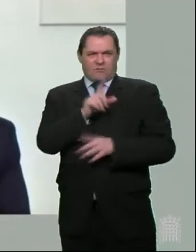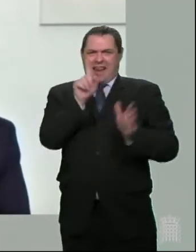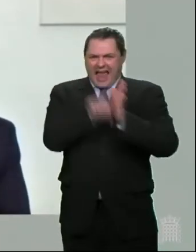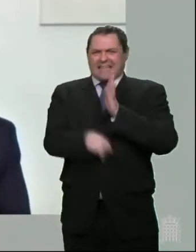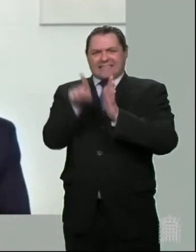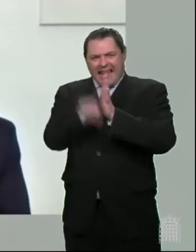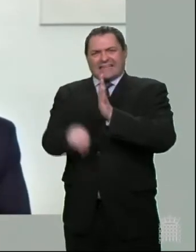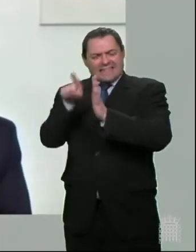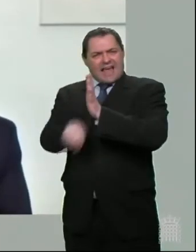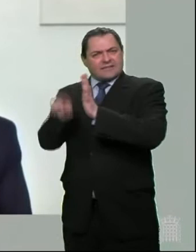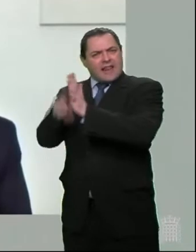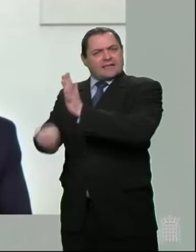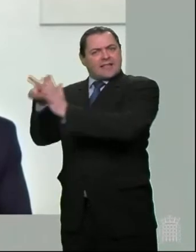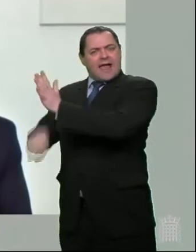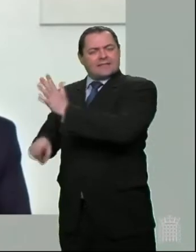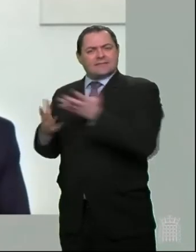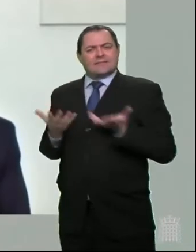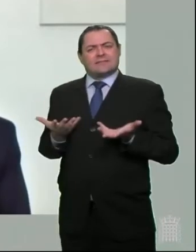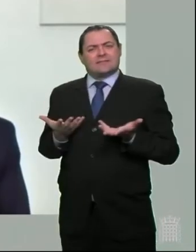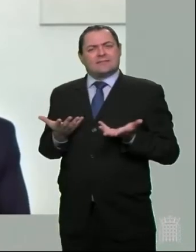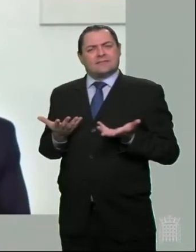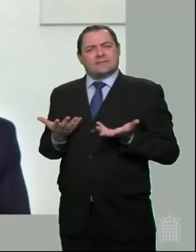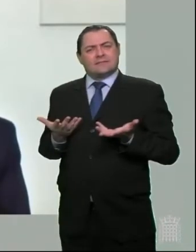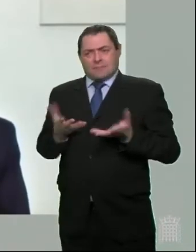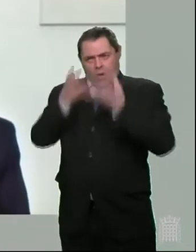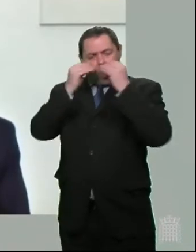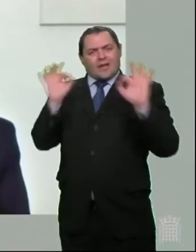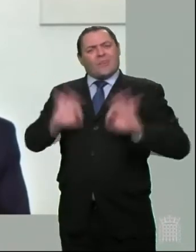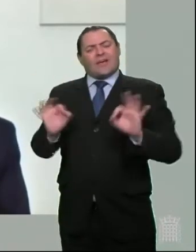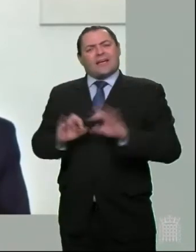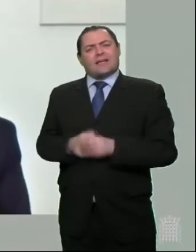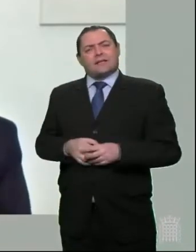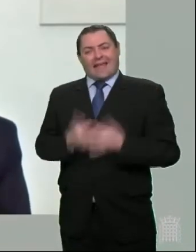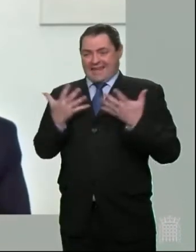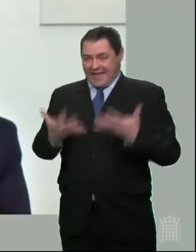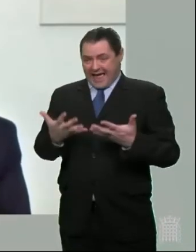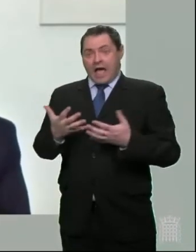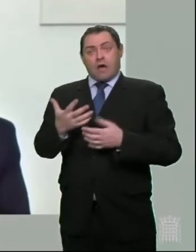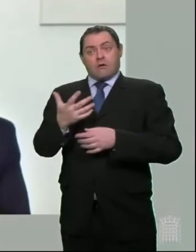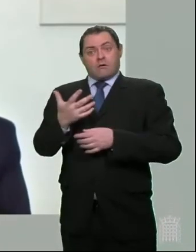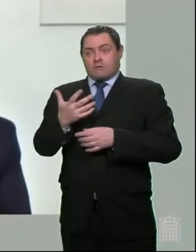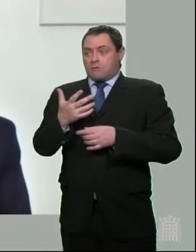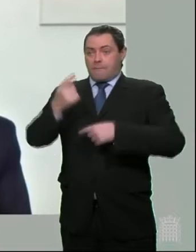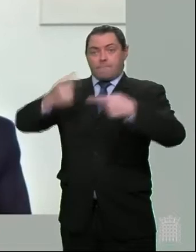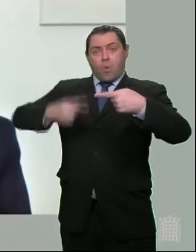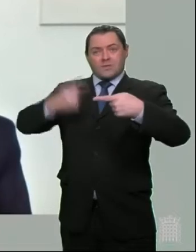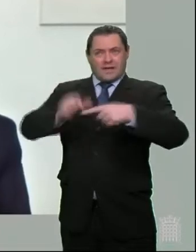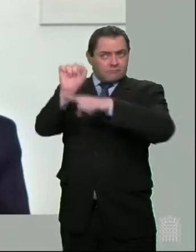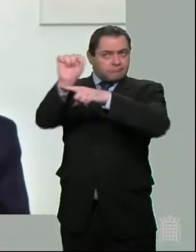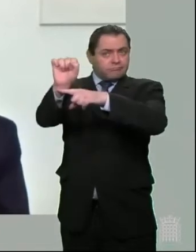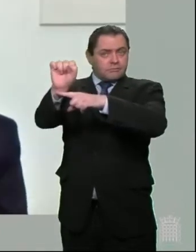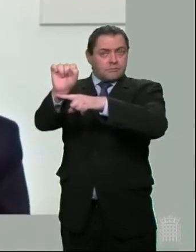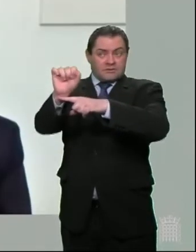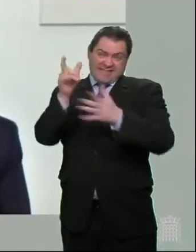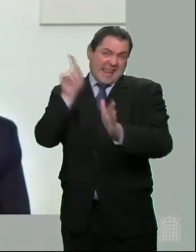hasn't learned that lesson. The latest example is the continued delay in securing our borders.